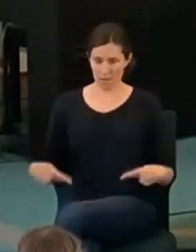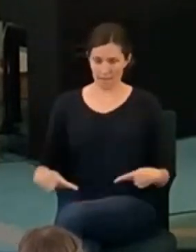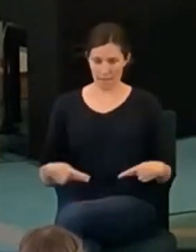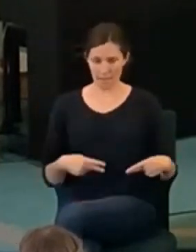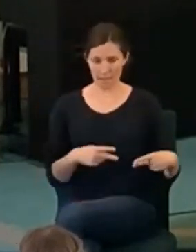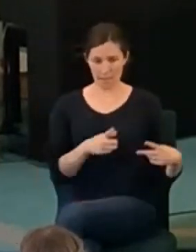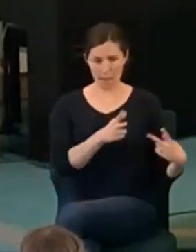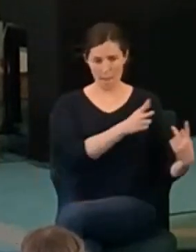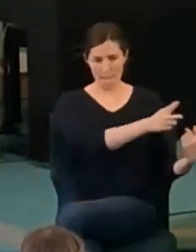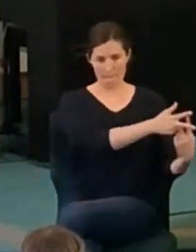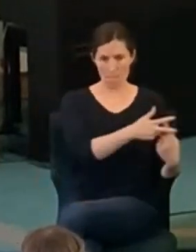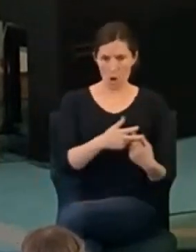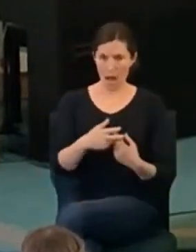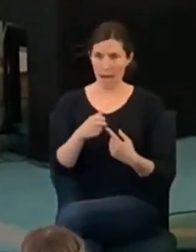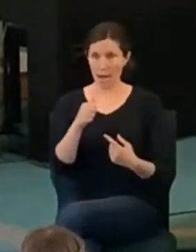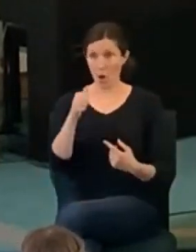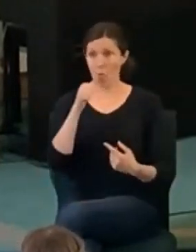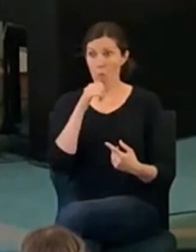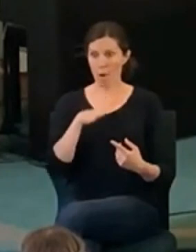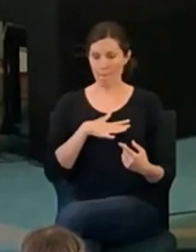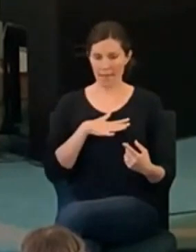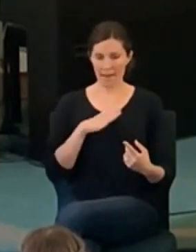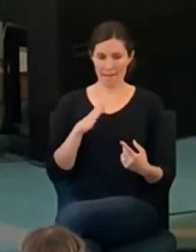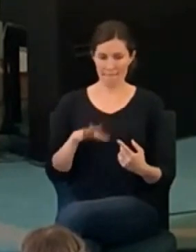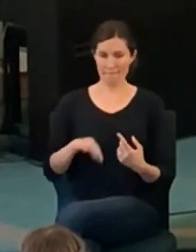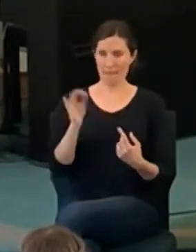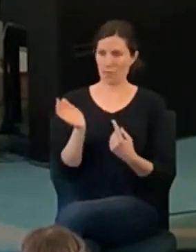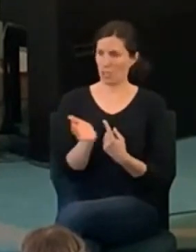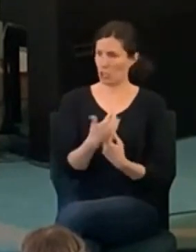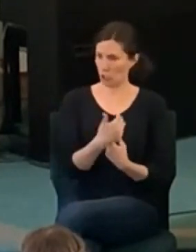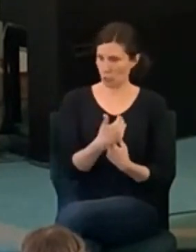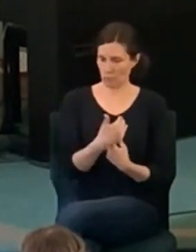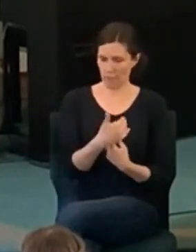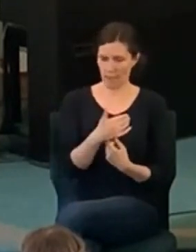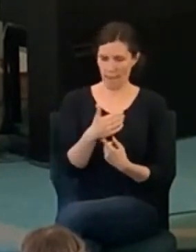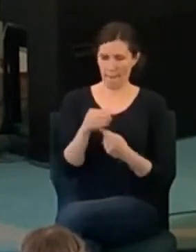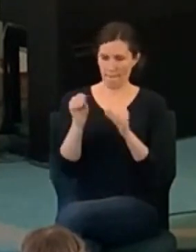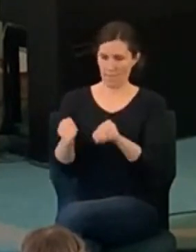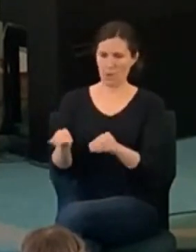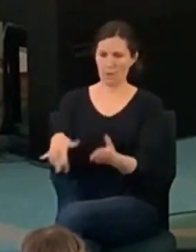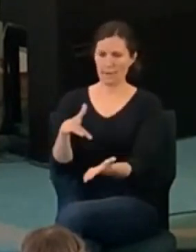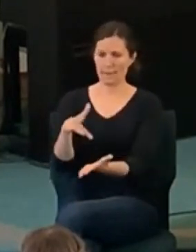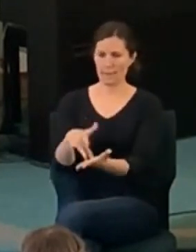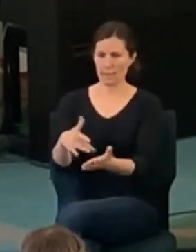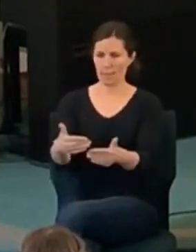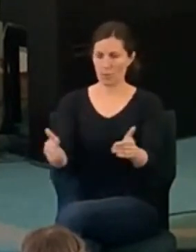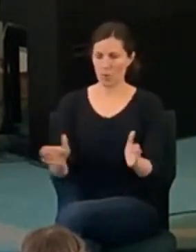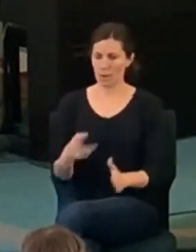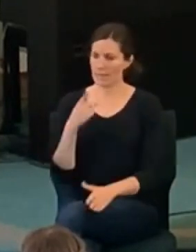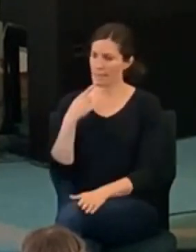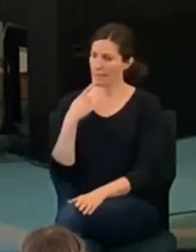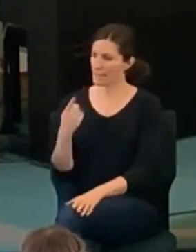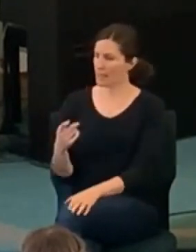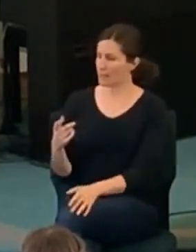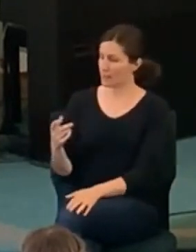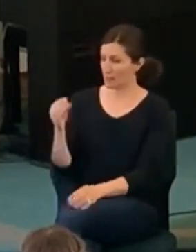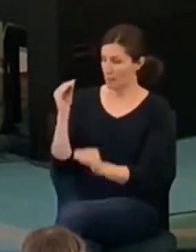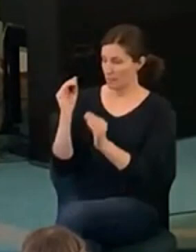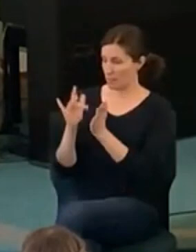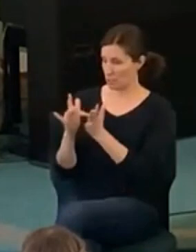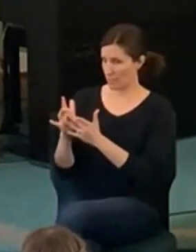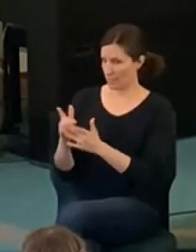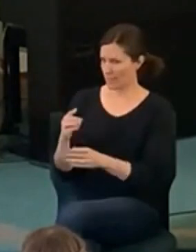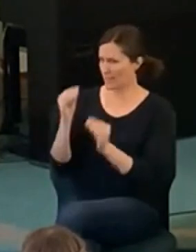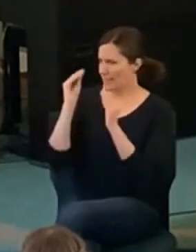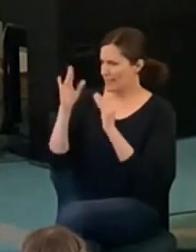Booths. We're still in Jerusalem, still at the temple. And we see that problem presented to us, to Jesus, in chapter